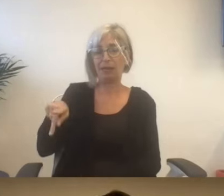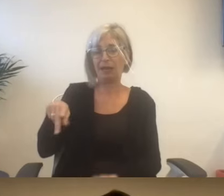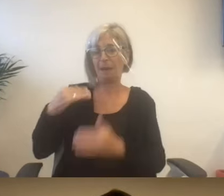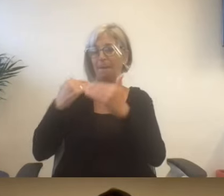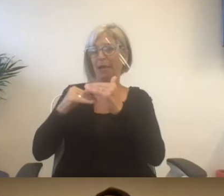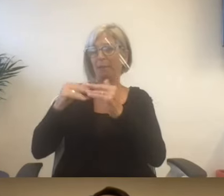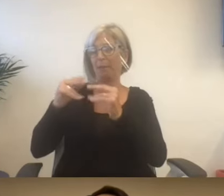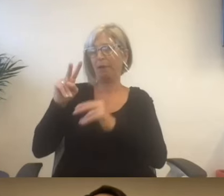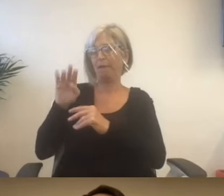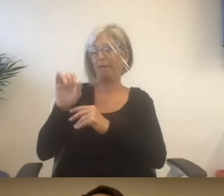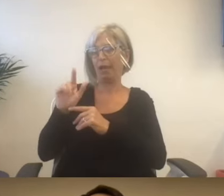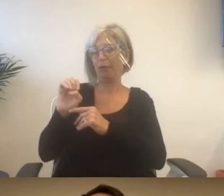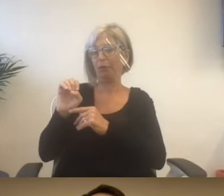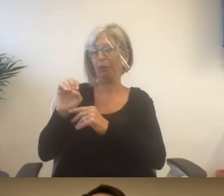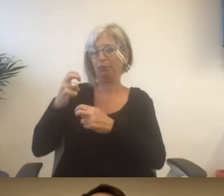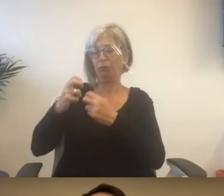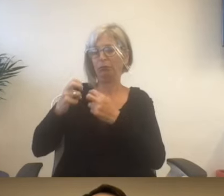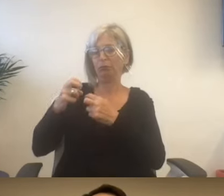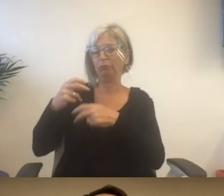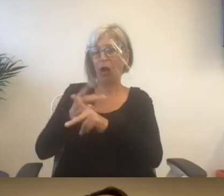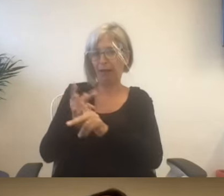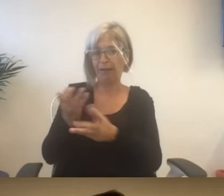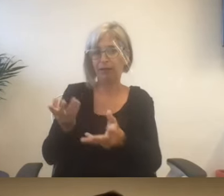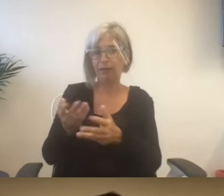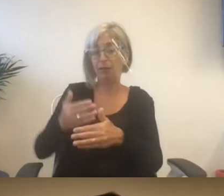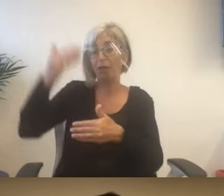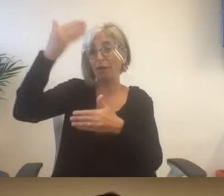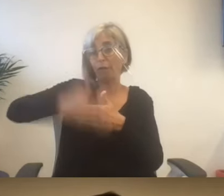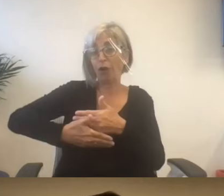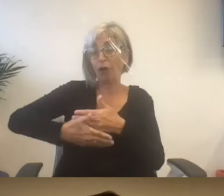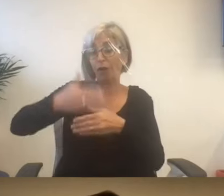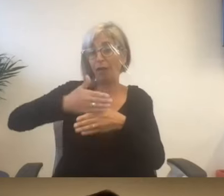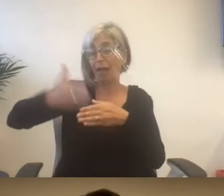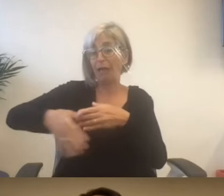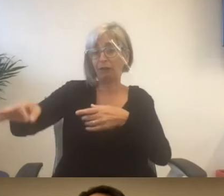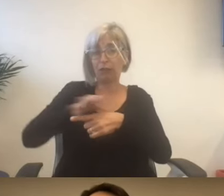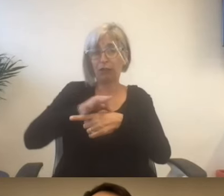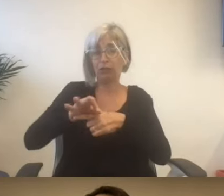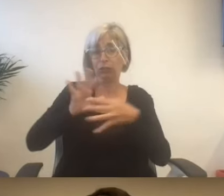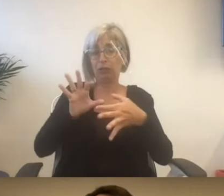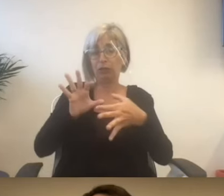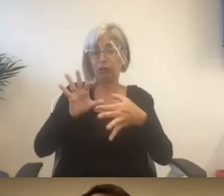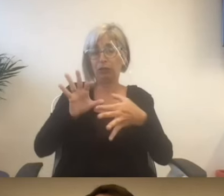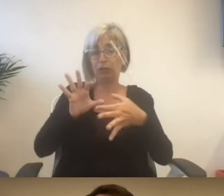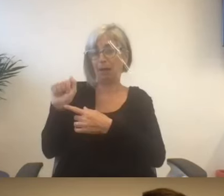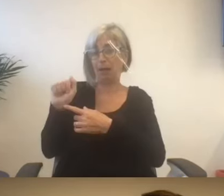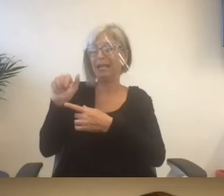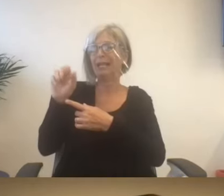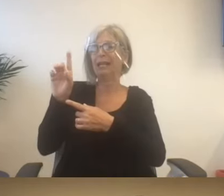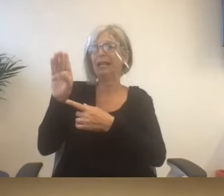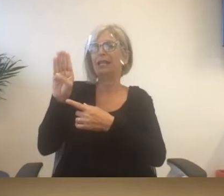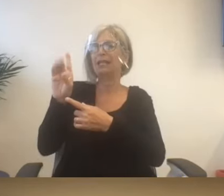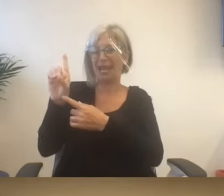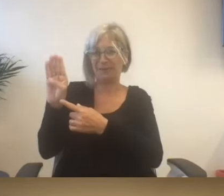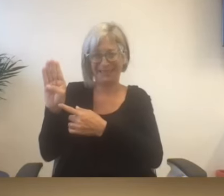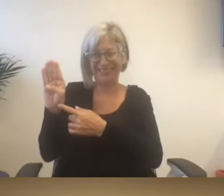viable product, I wanted to create a functional deployed front end that was hooked up to a database. I wanted login, log out